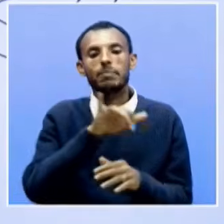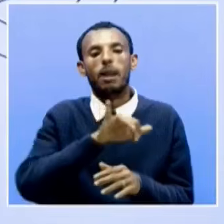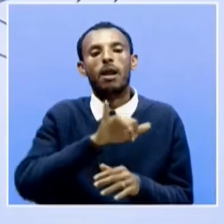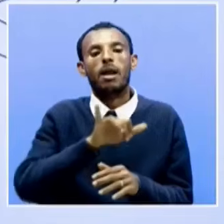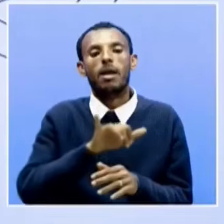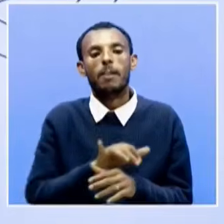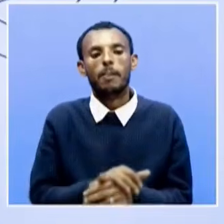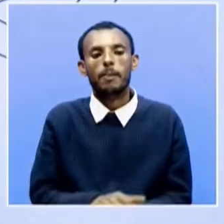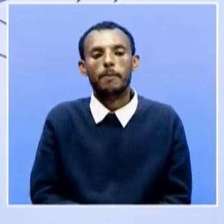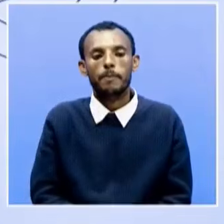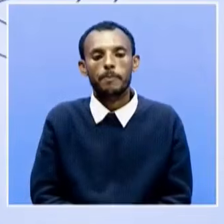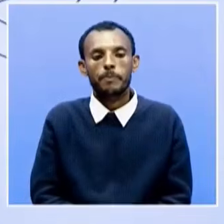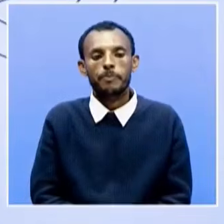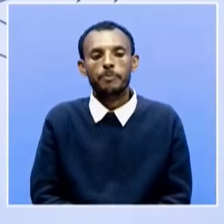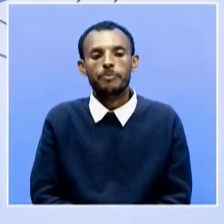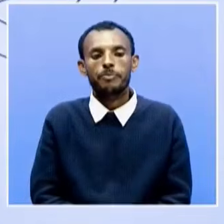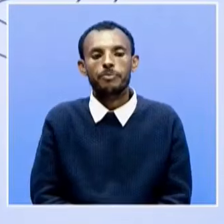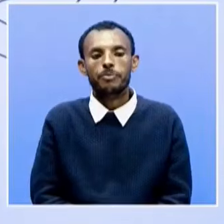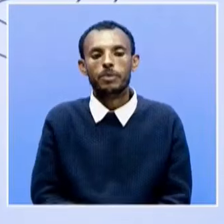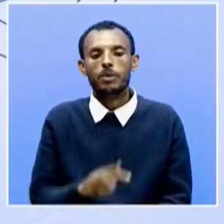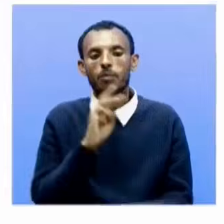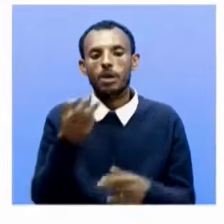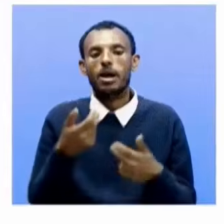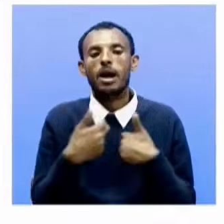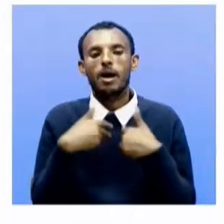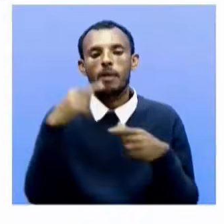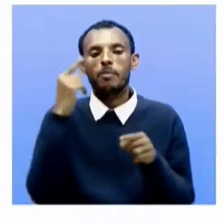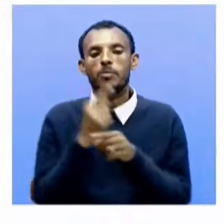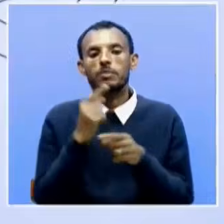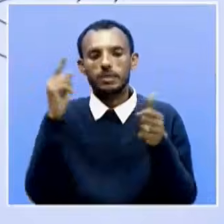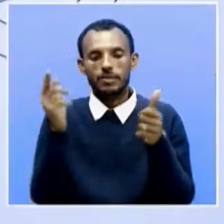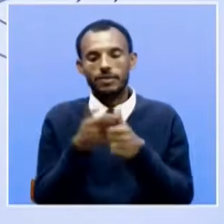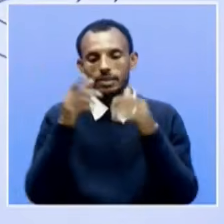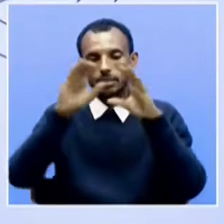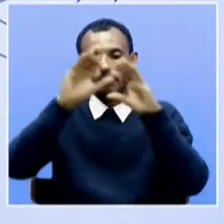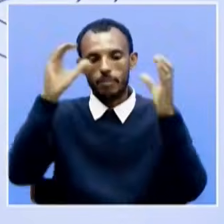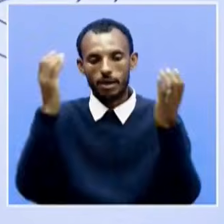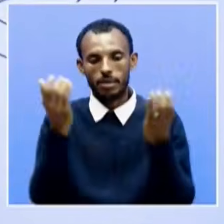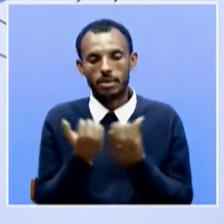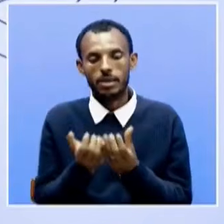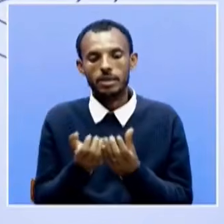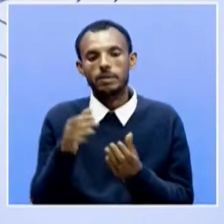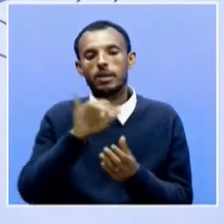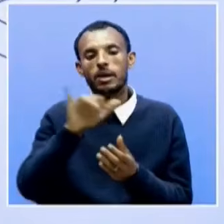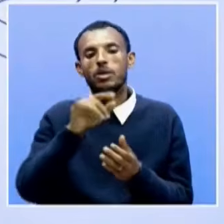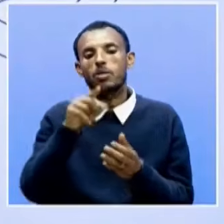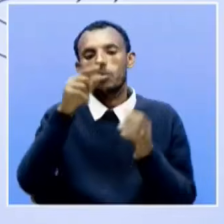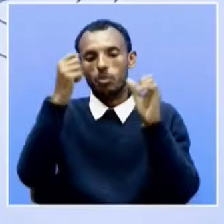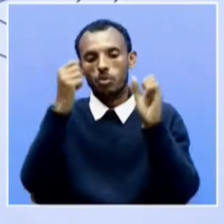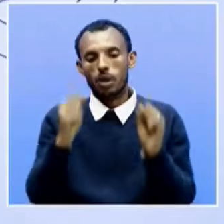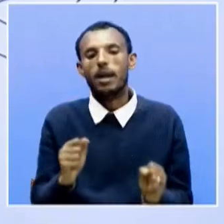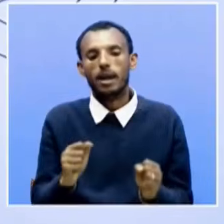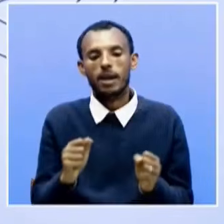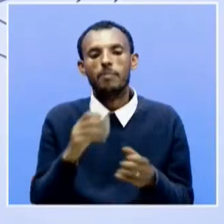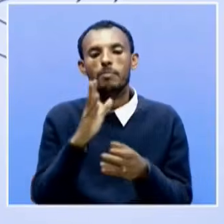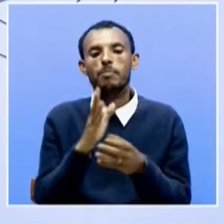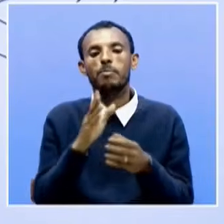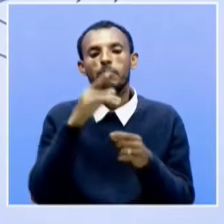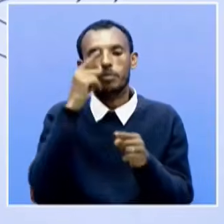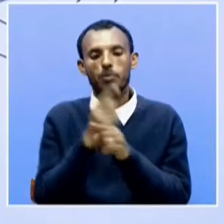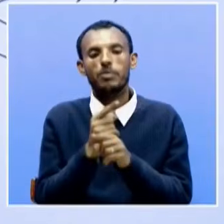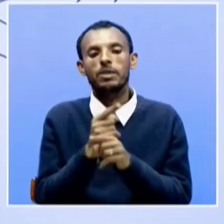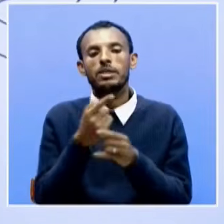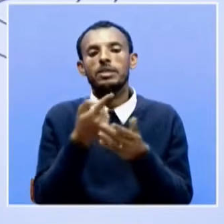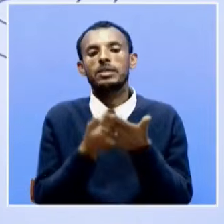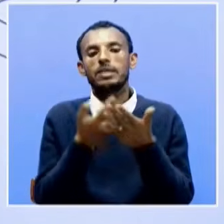similarly, we have already proved the first part. Okay, similarly, you can prove the sum of these